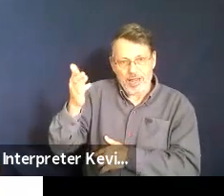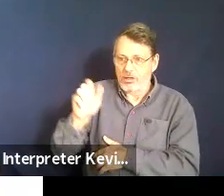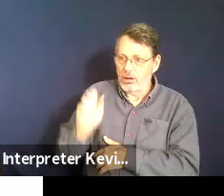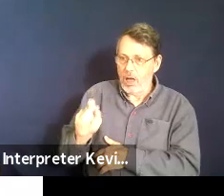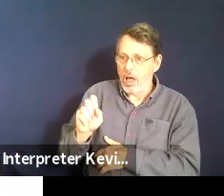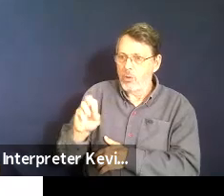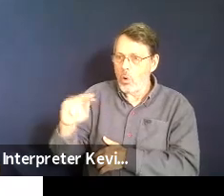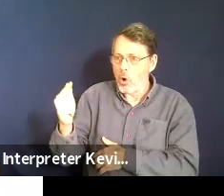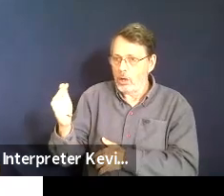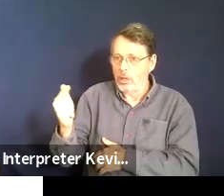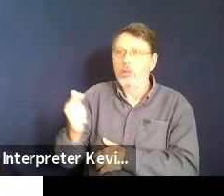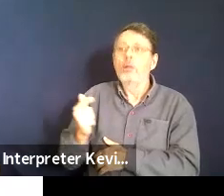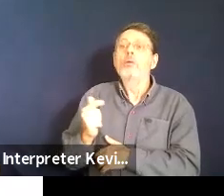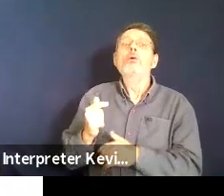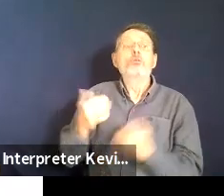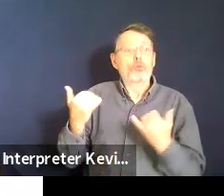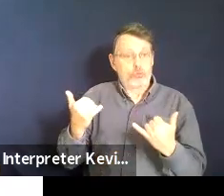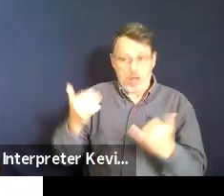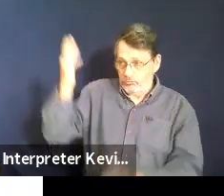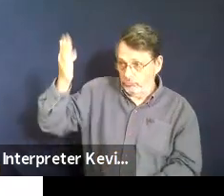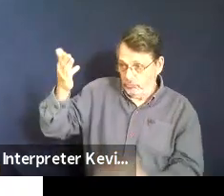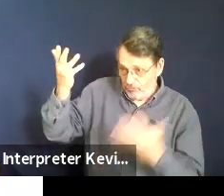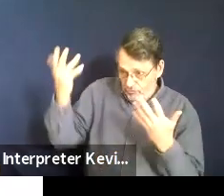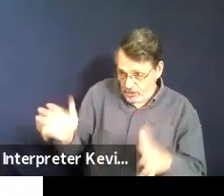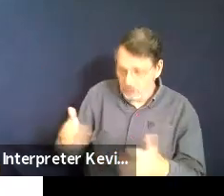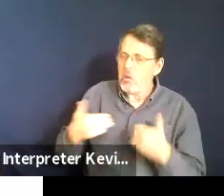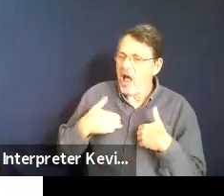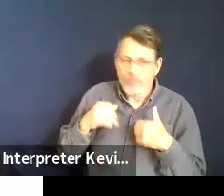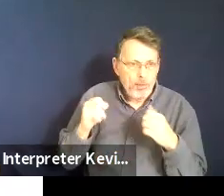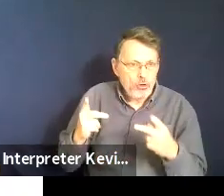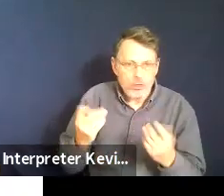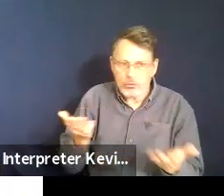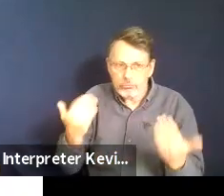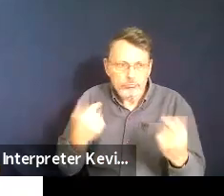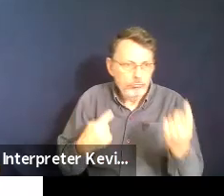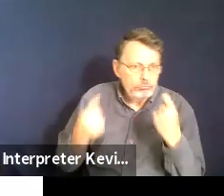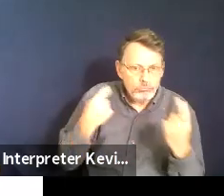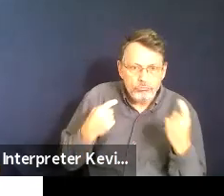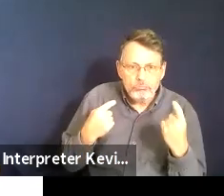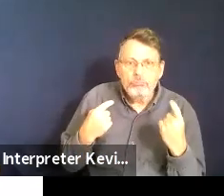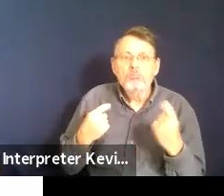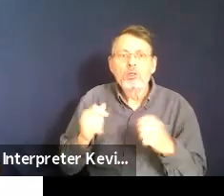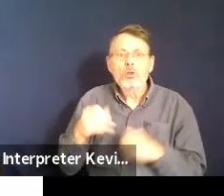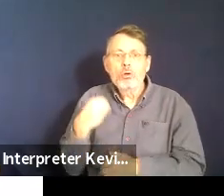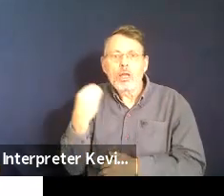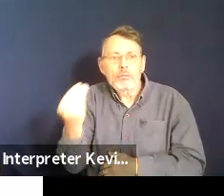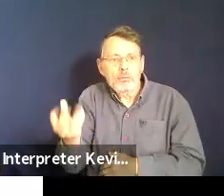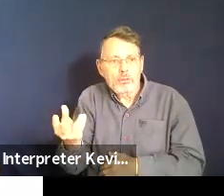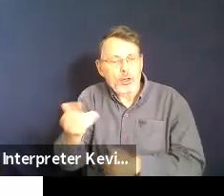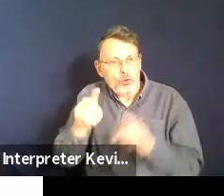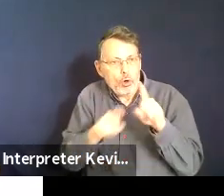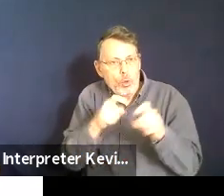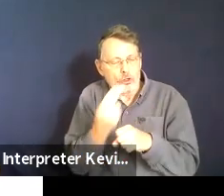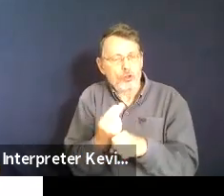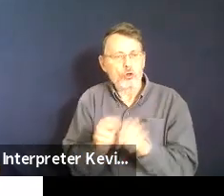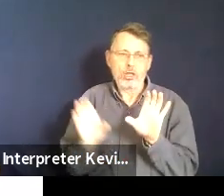At the conclusion of today's presentation, there will be an opportunity for everyone to ask questions. You may submit your questions using the chat